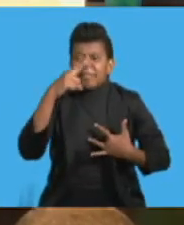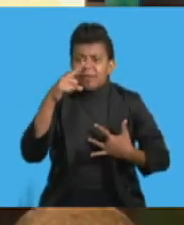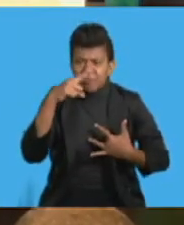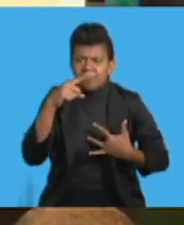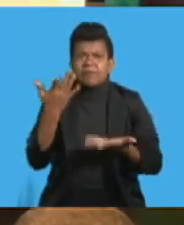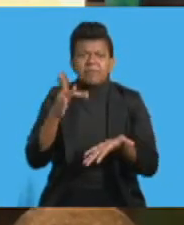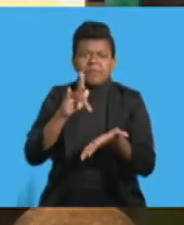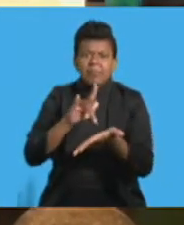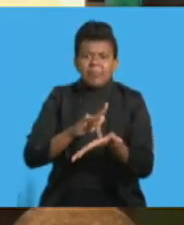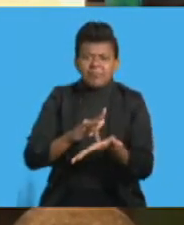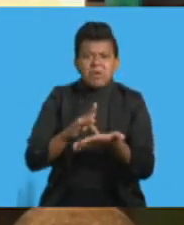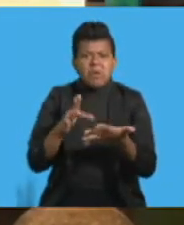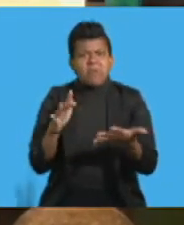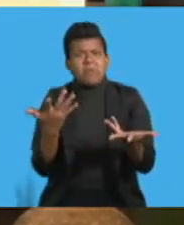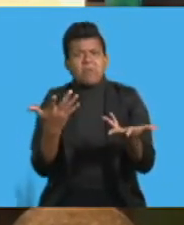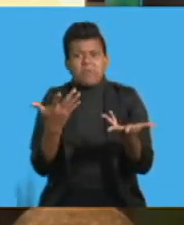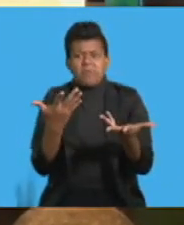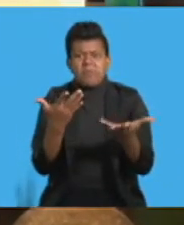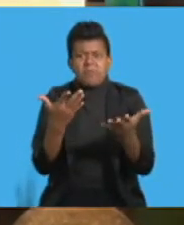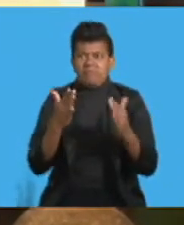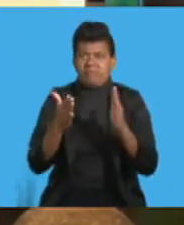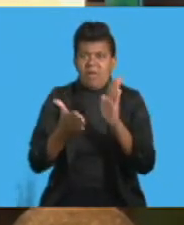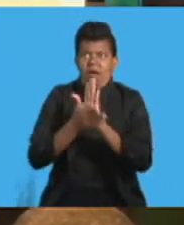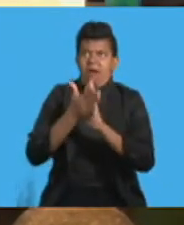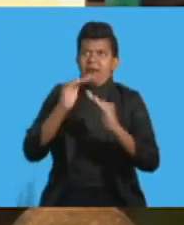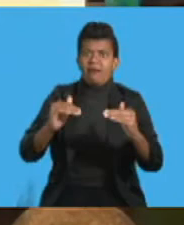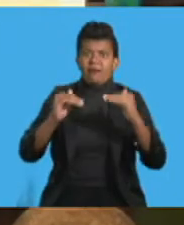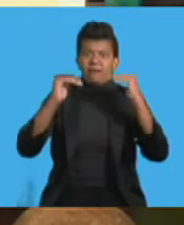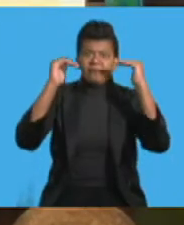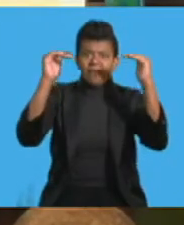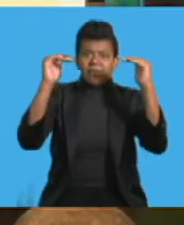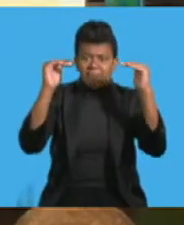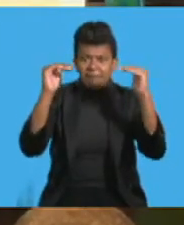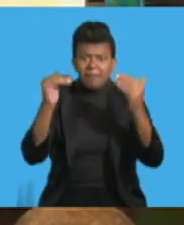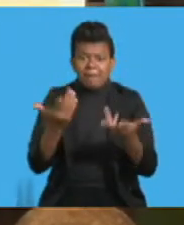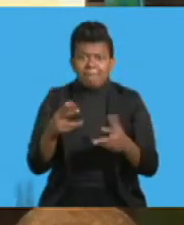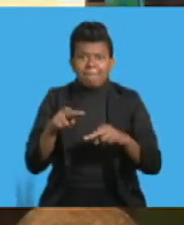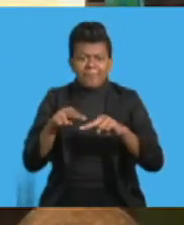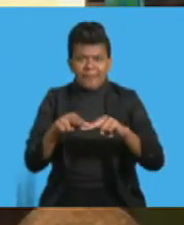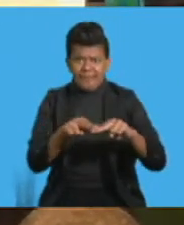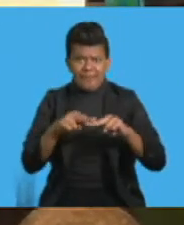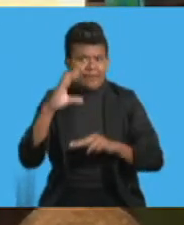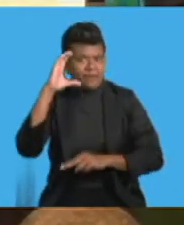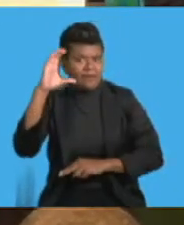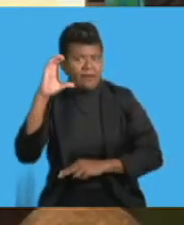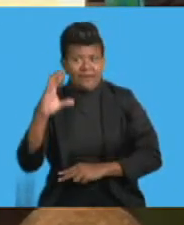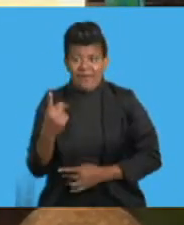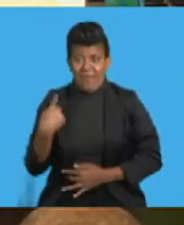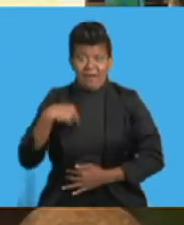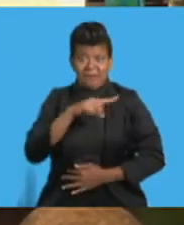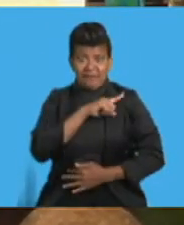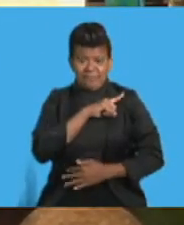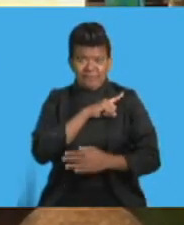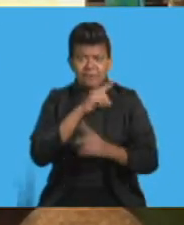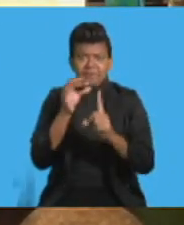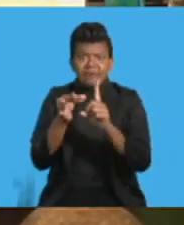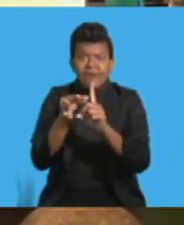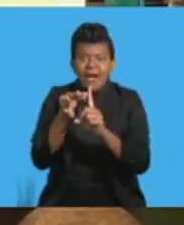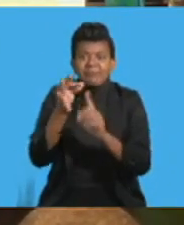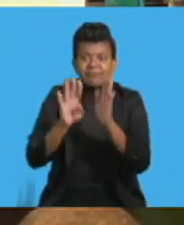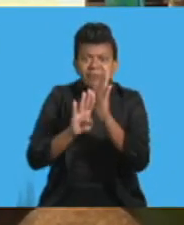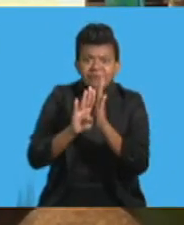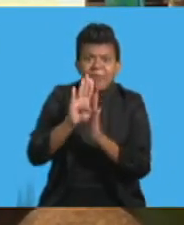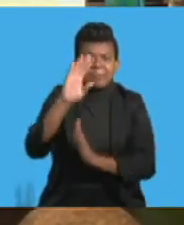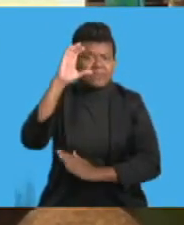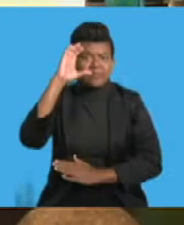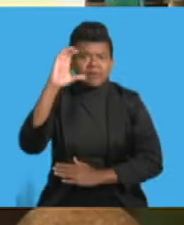growth and development, cannot be underestimated. Particularly in developing countries where still a